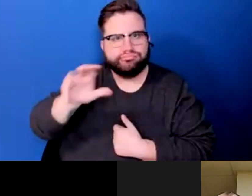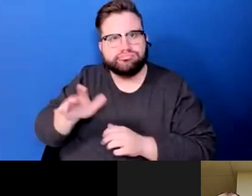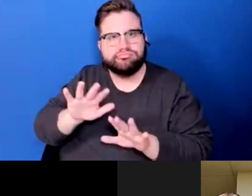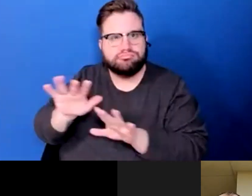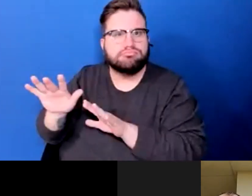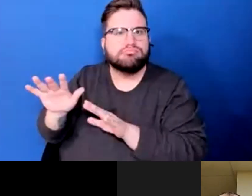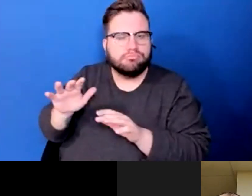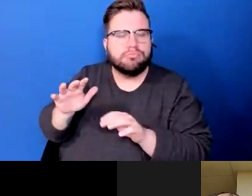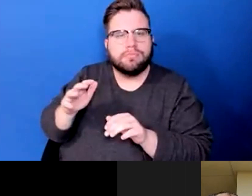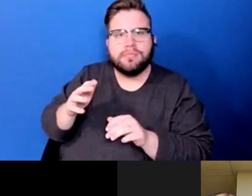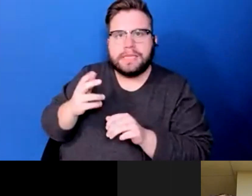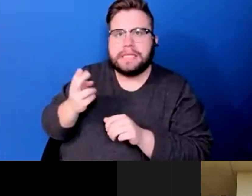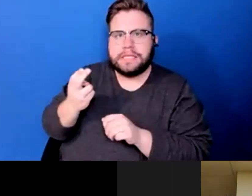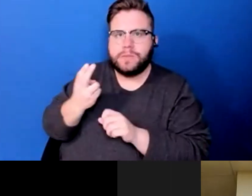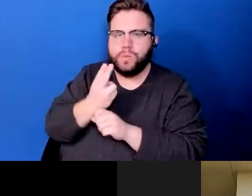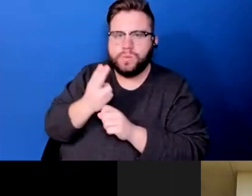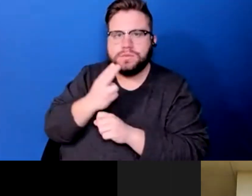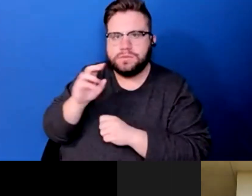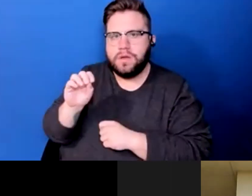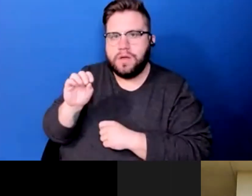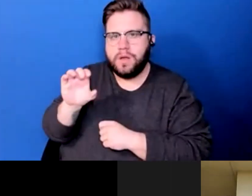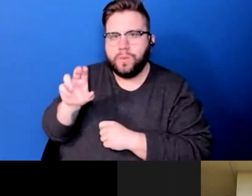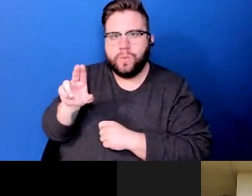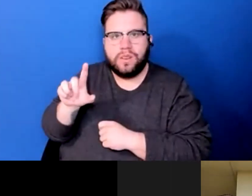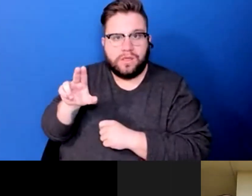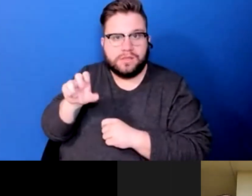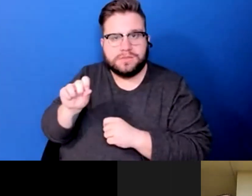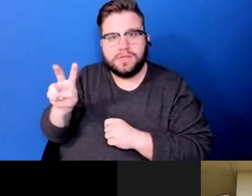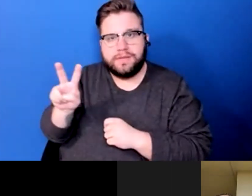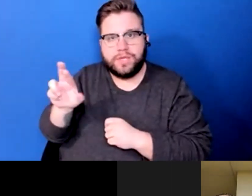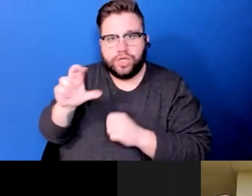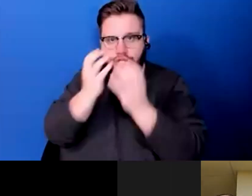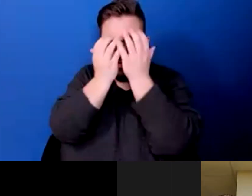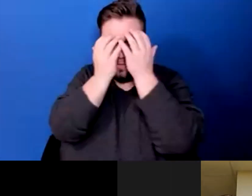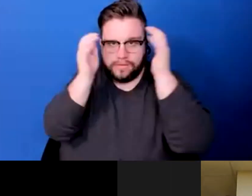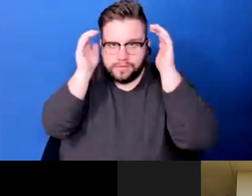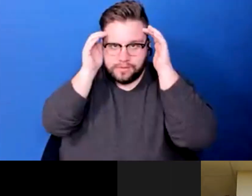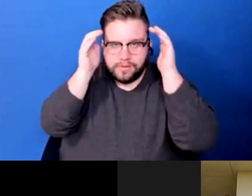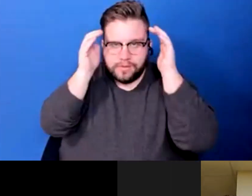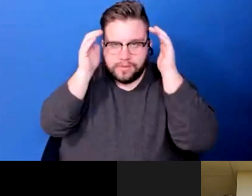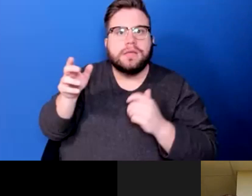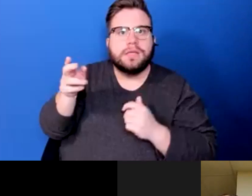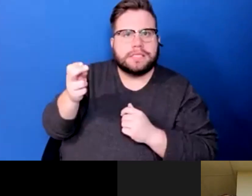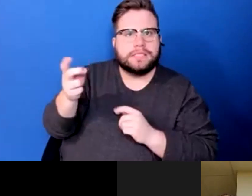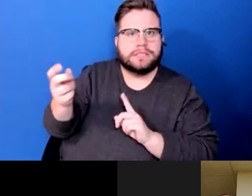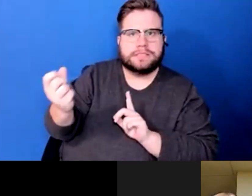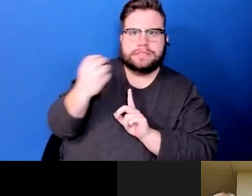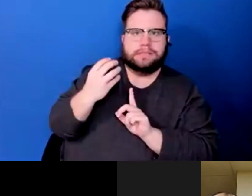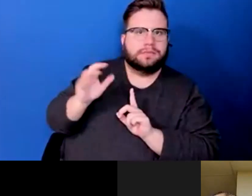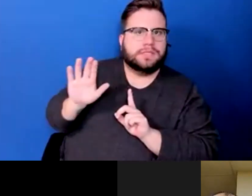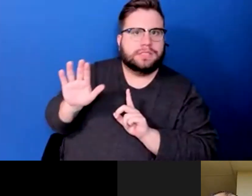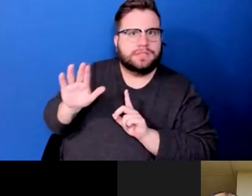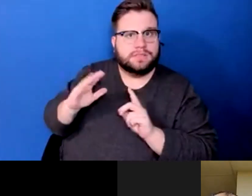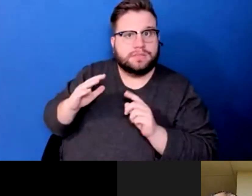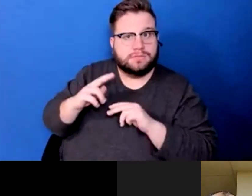software. The Oculus. He put on the old Oculus and he sent it to me what he's done so far, and it was